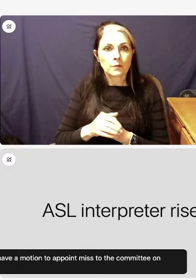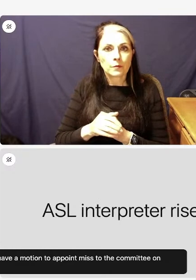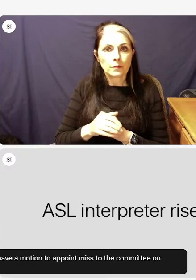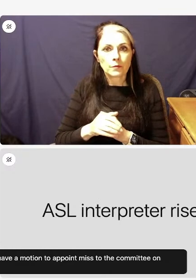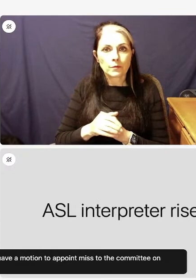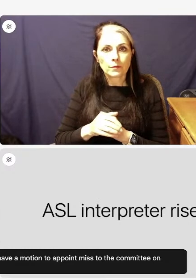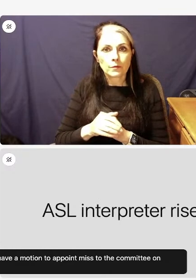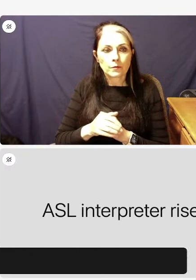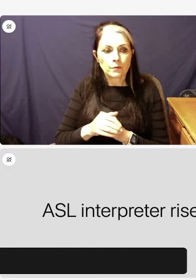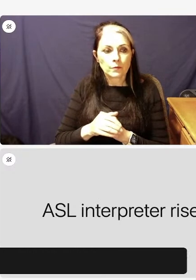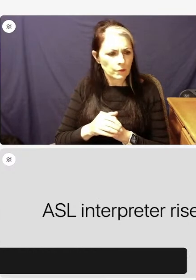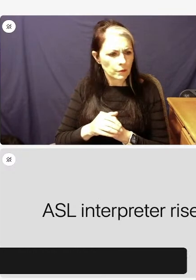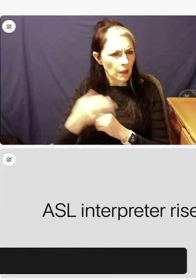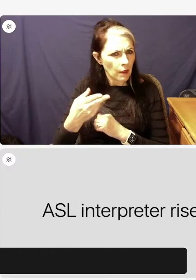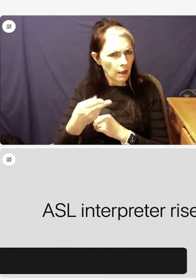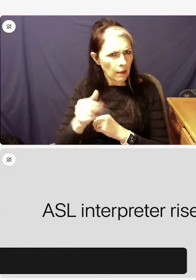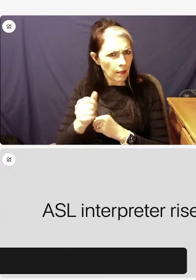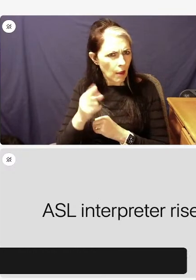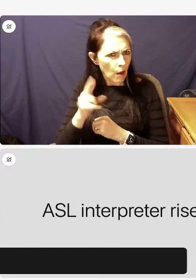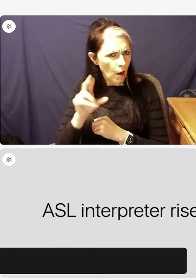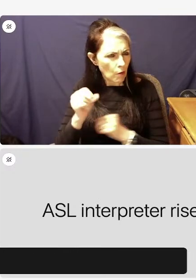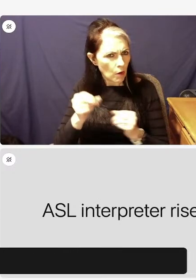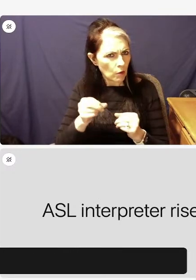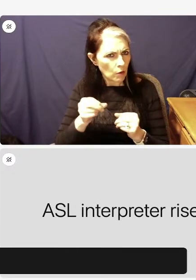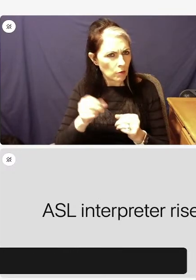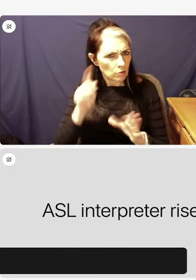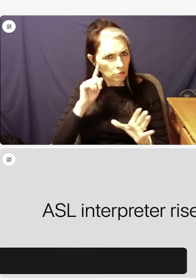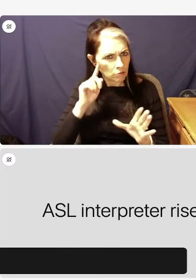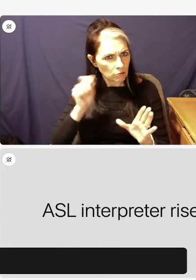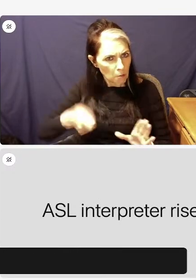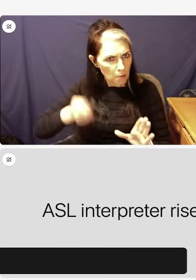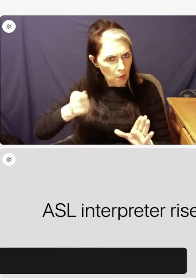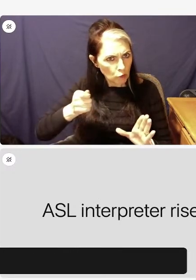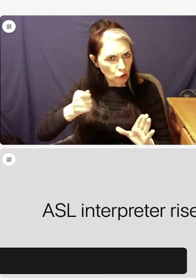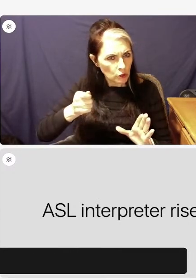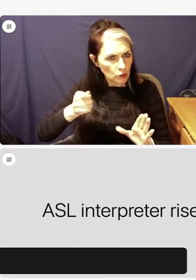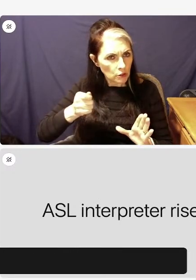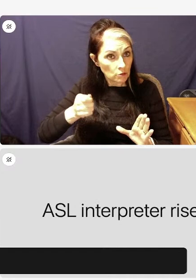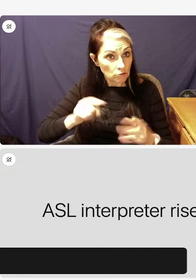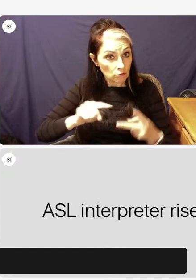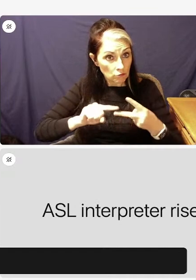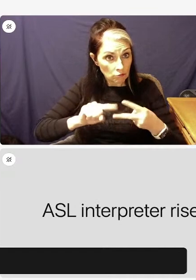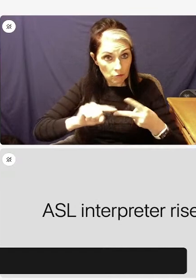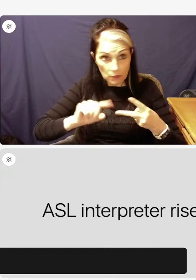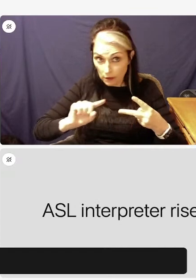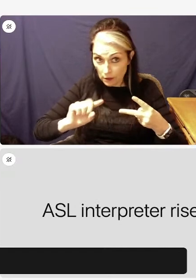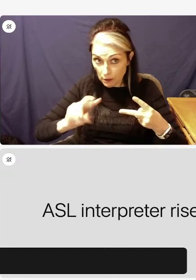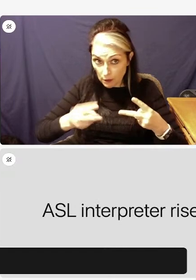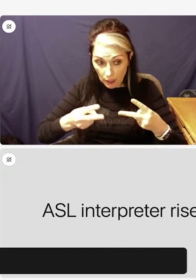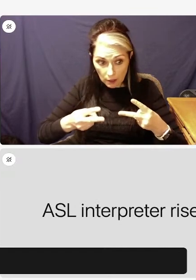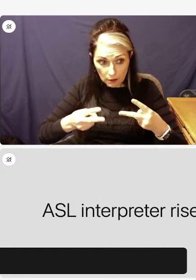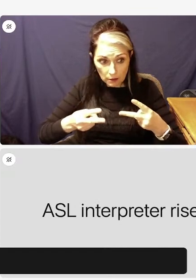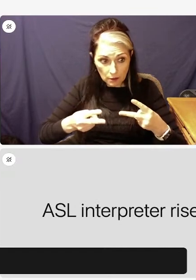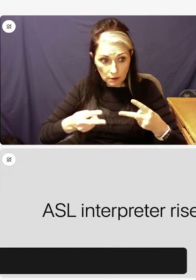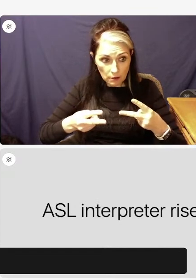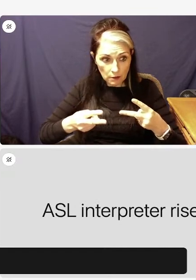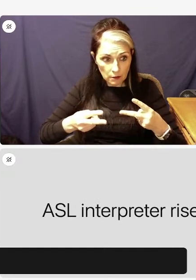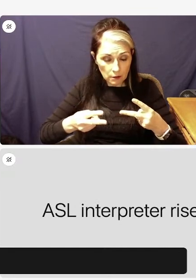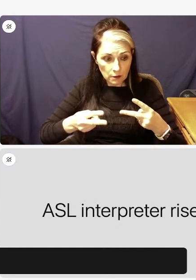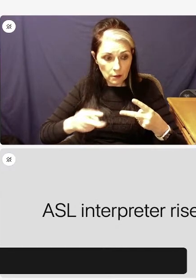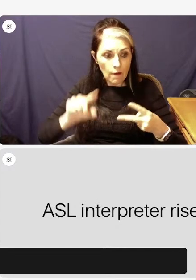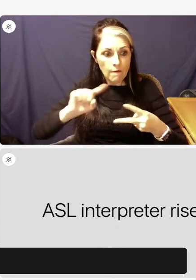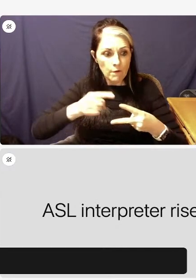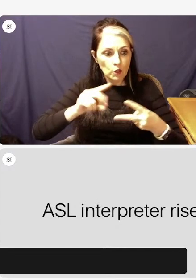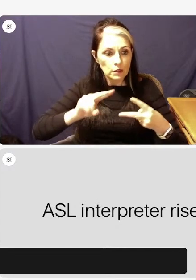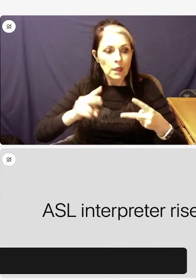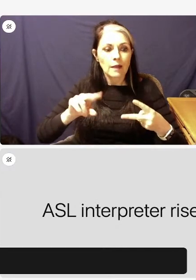i think that was miss harold was it the the motion yes so we have in the second include mr okay you have a motion in a second to appoint